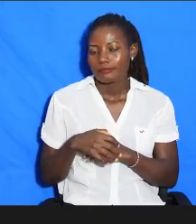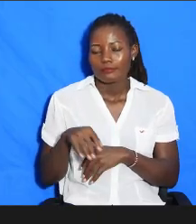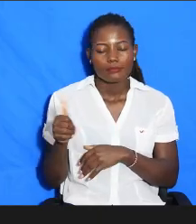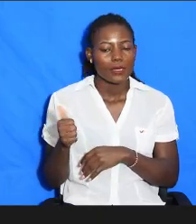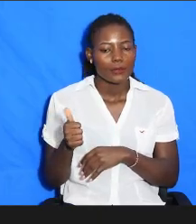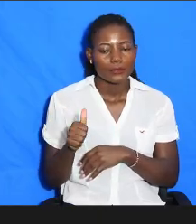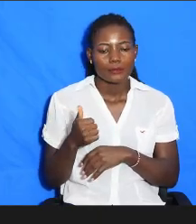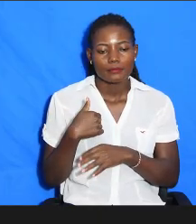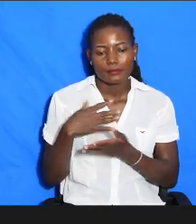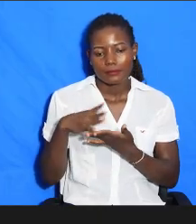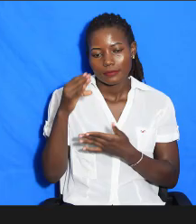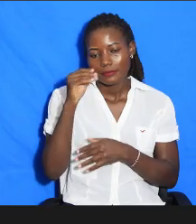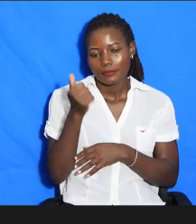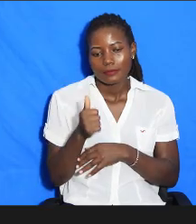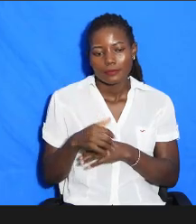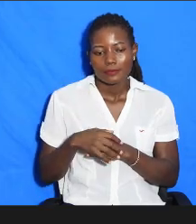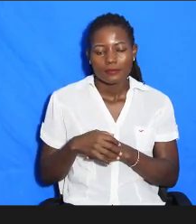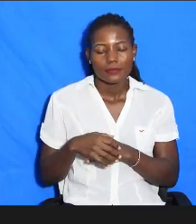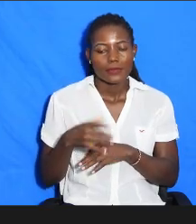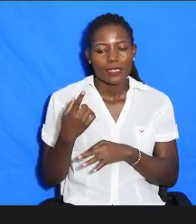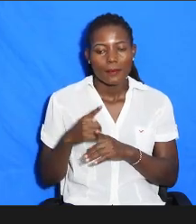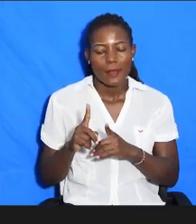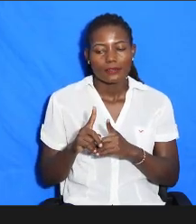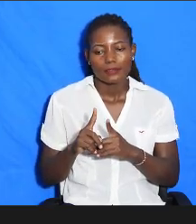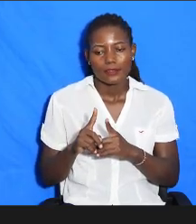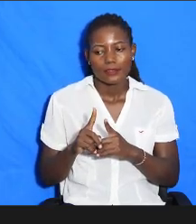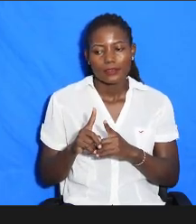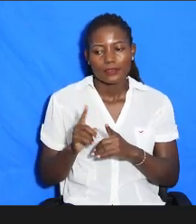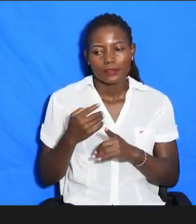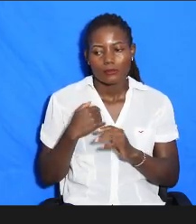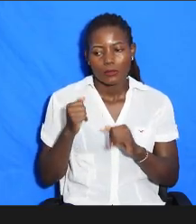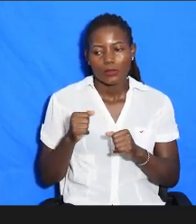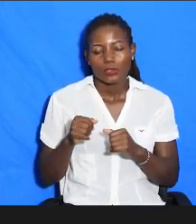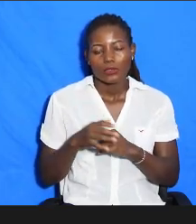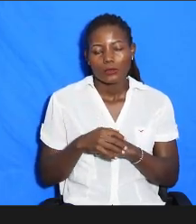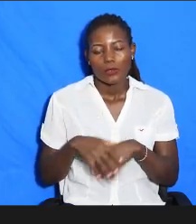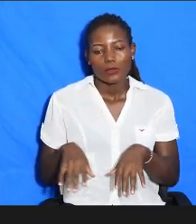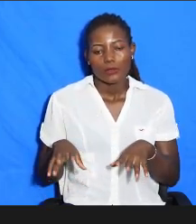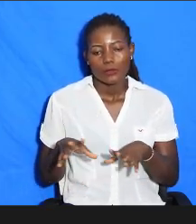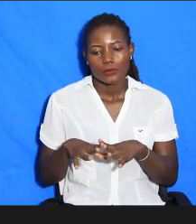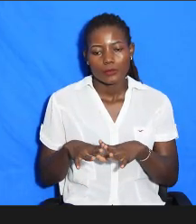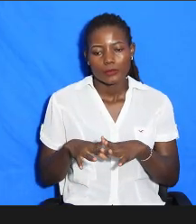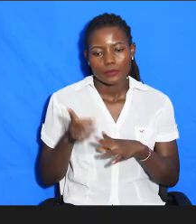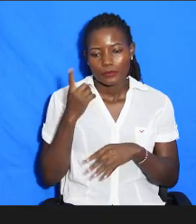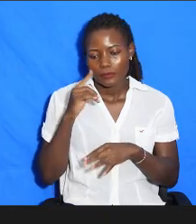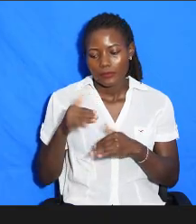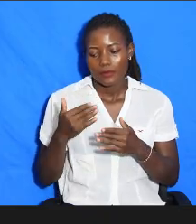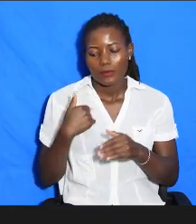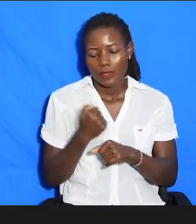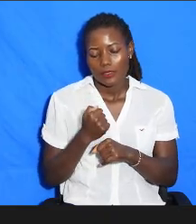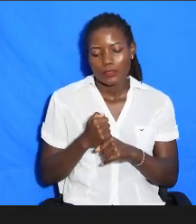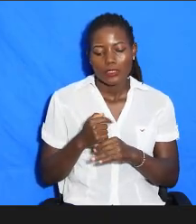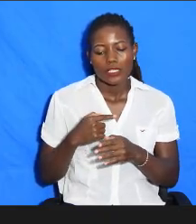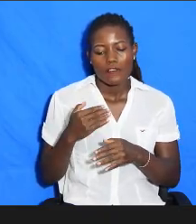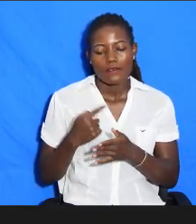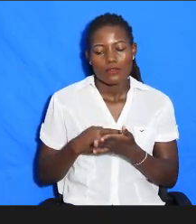I haven't learned to plot a graph, but I can check with how I do it weekly. Because